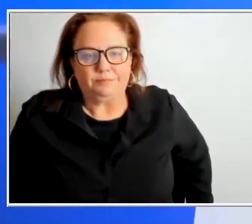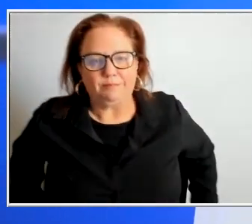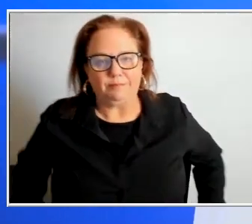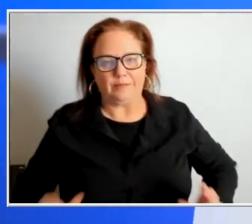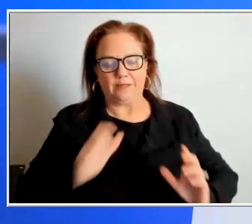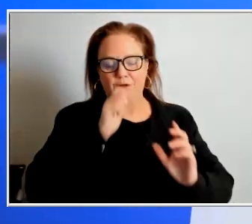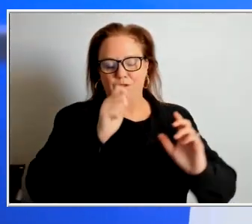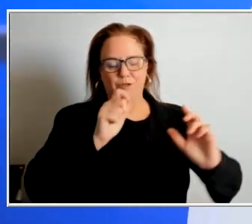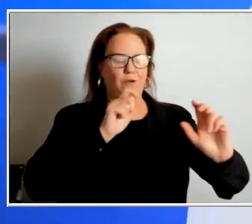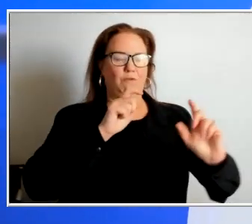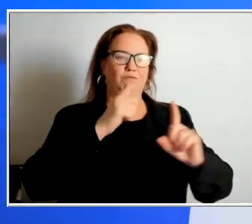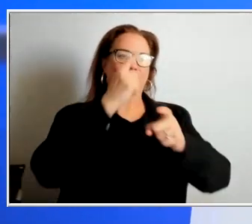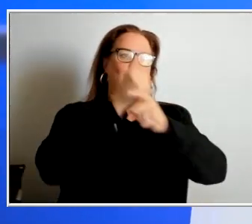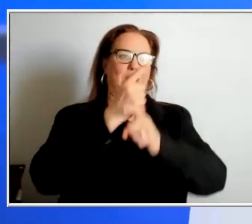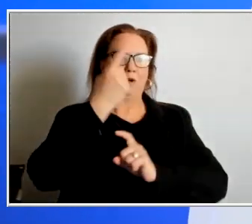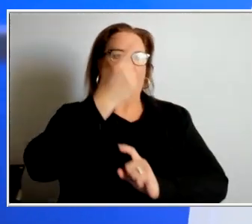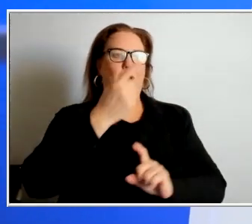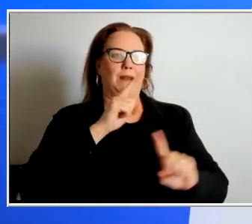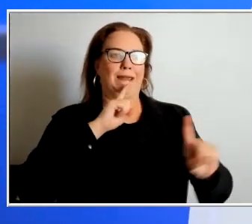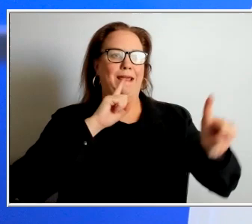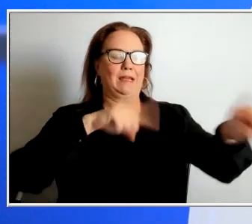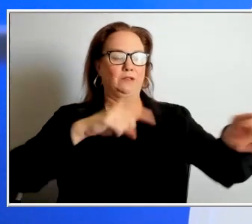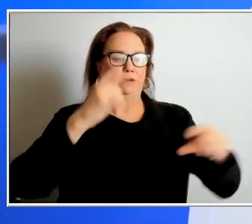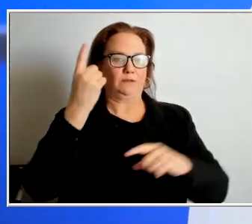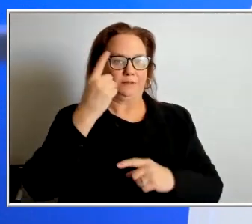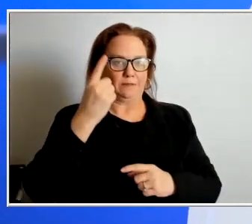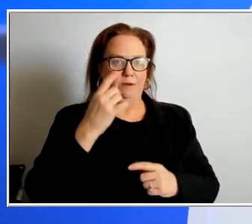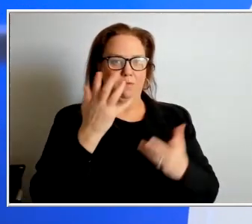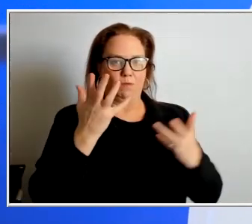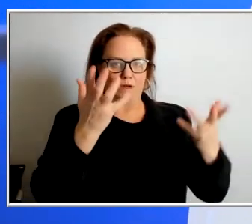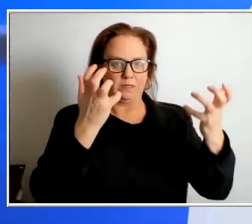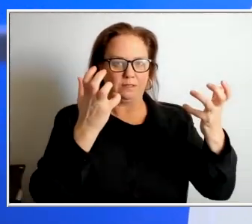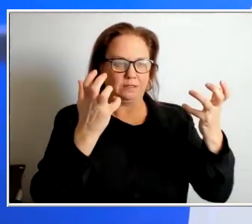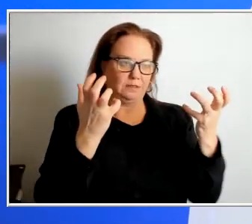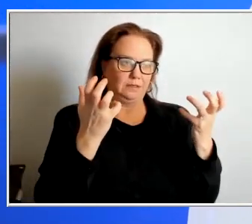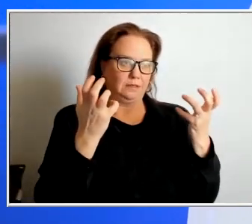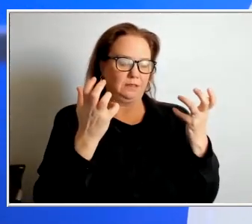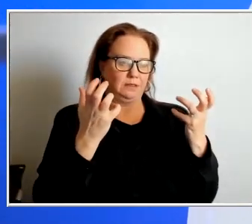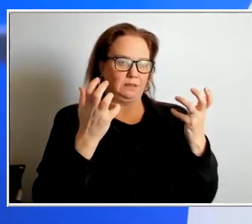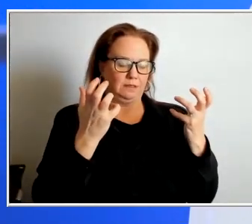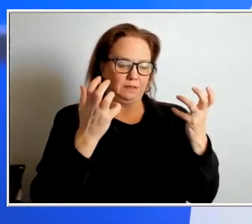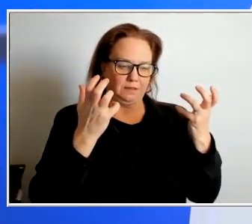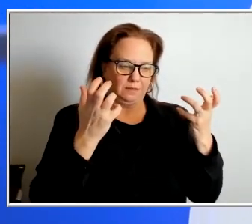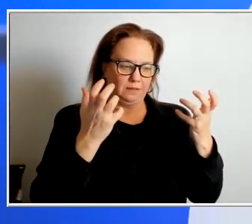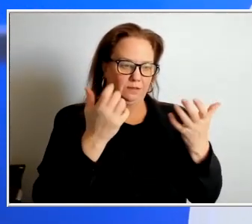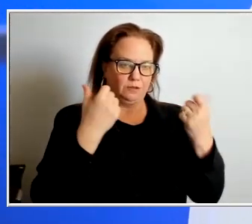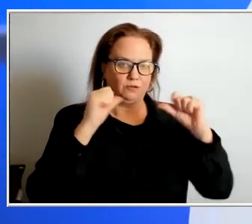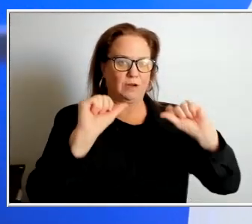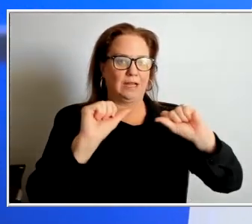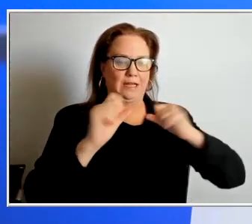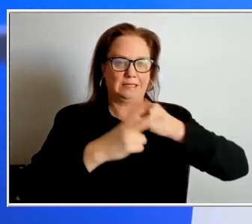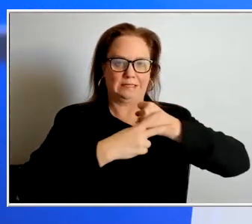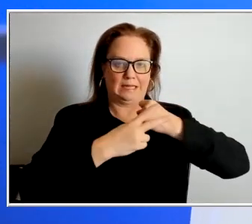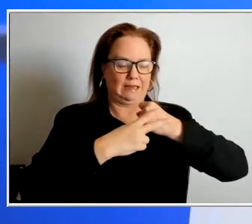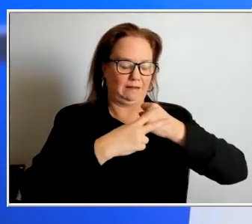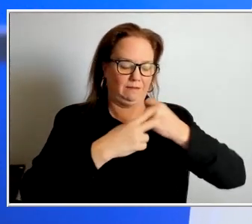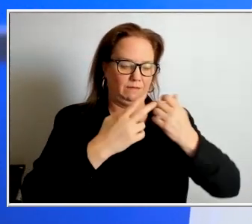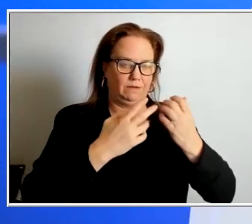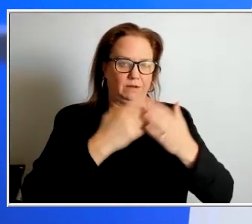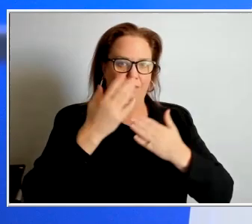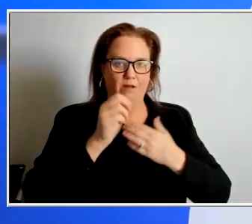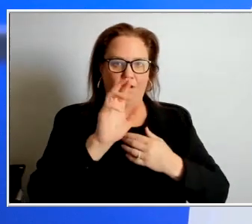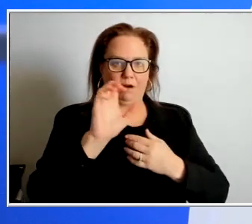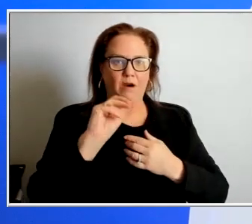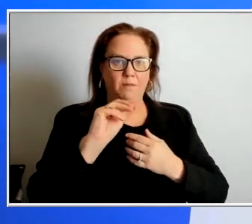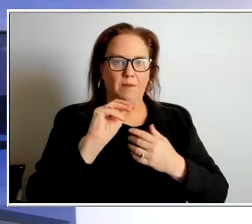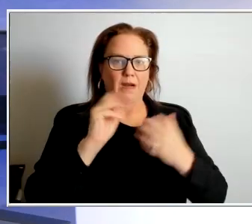textbook answer. And if somebody wants to go to every length possible to try to salvage a limb, I'm here